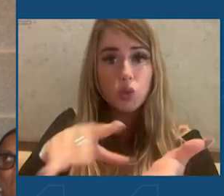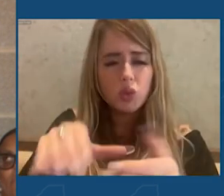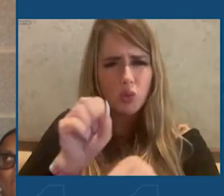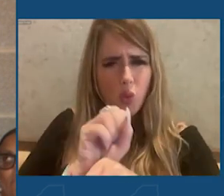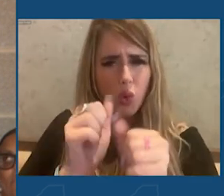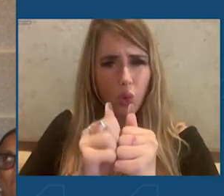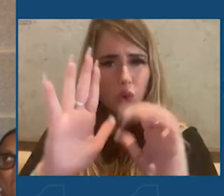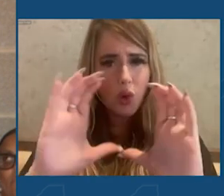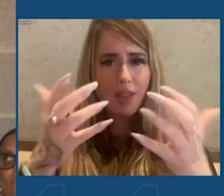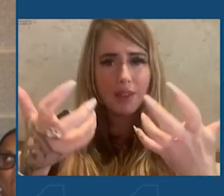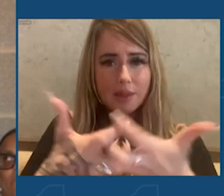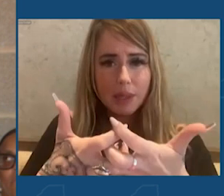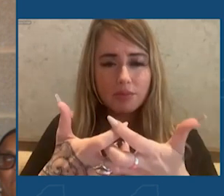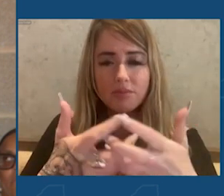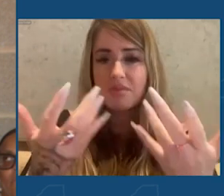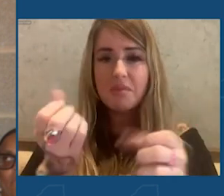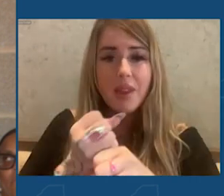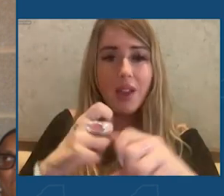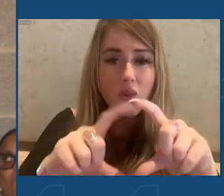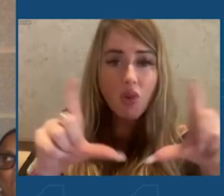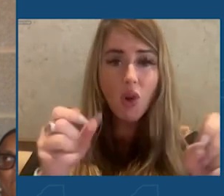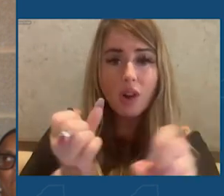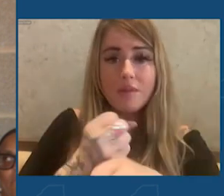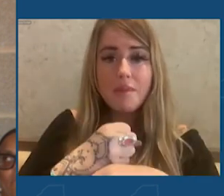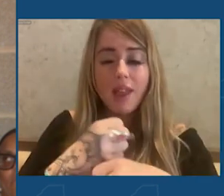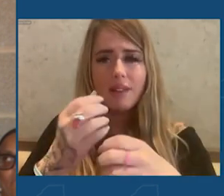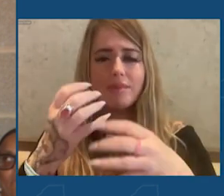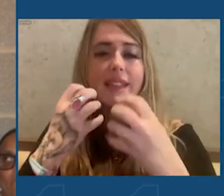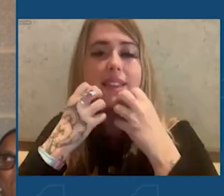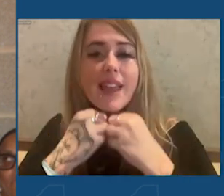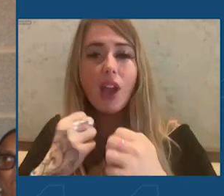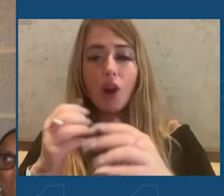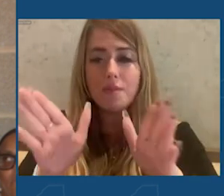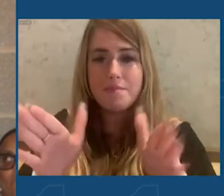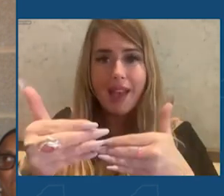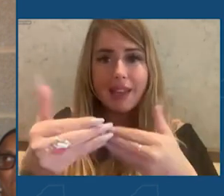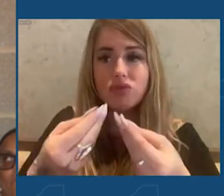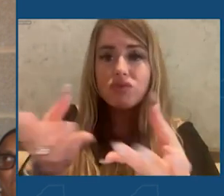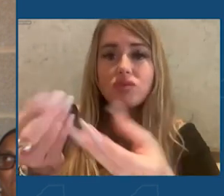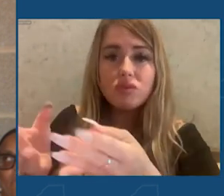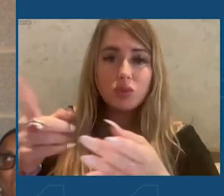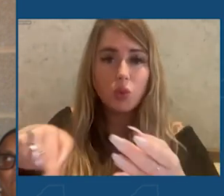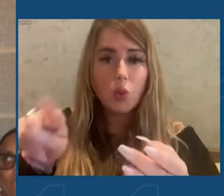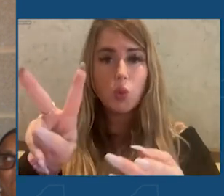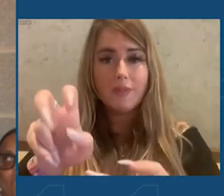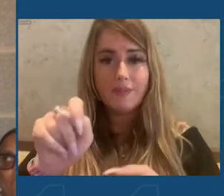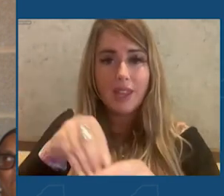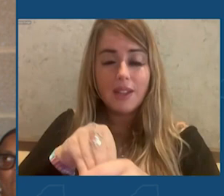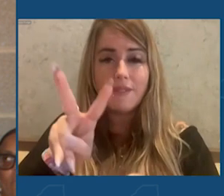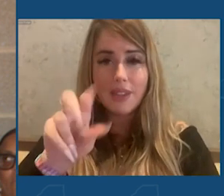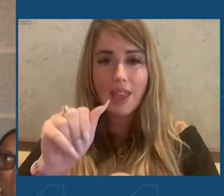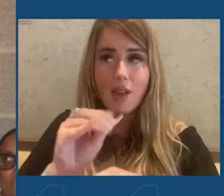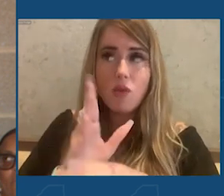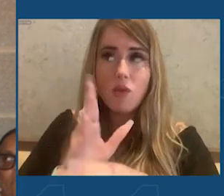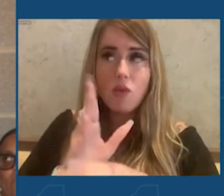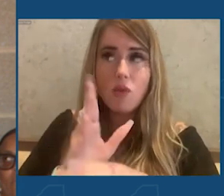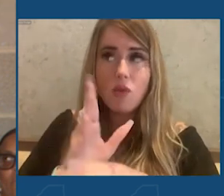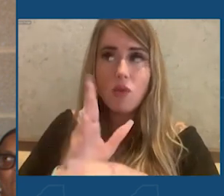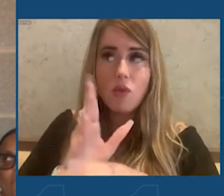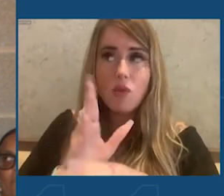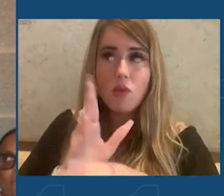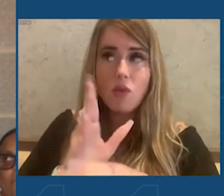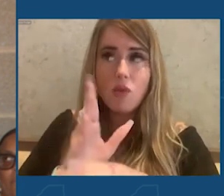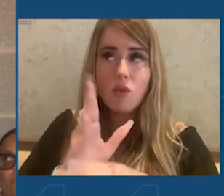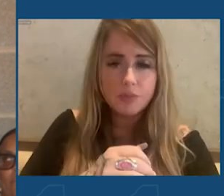to put cards together or care packages to our veterans in the VA or send in packages overseas. If you have a neighbor